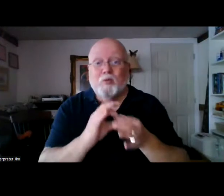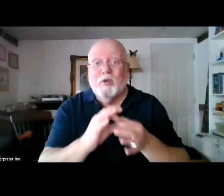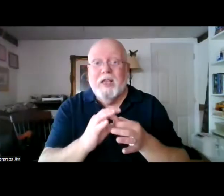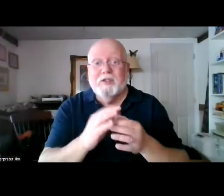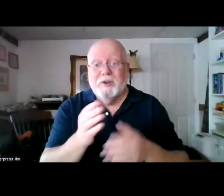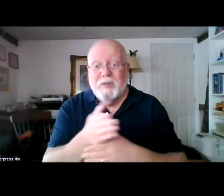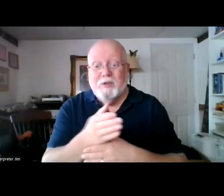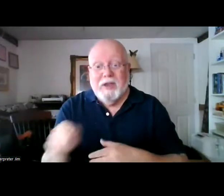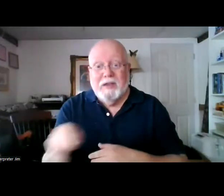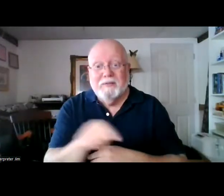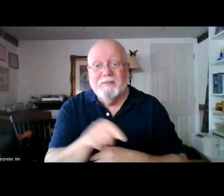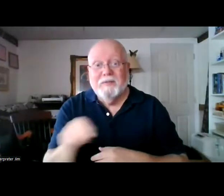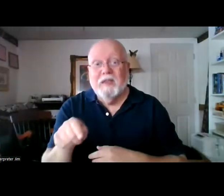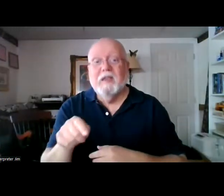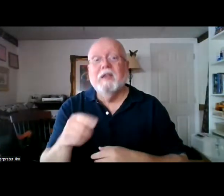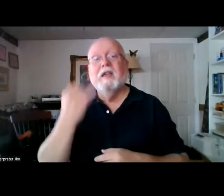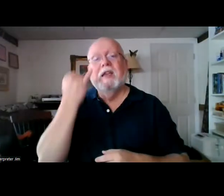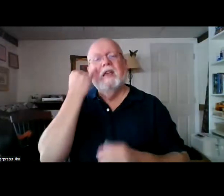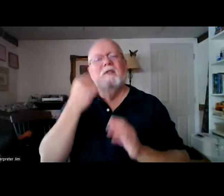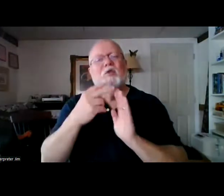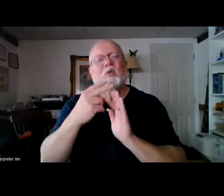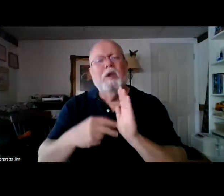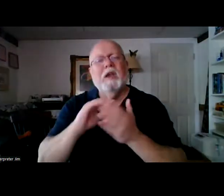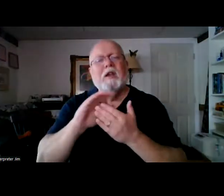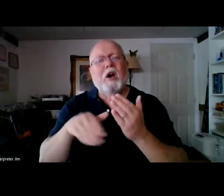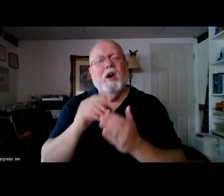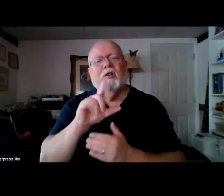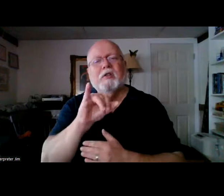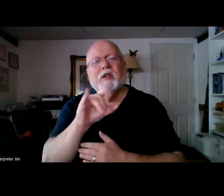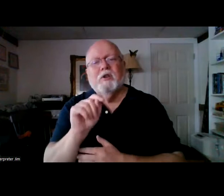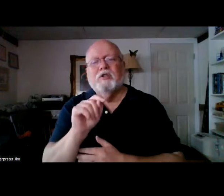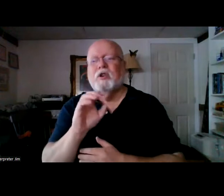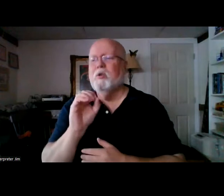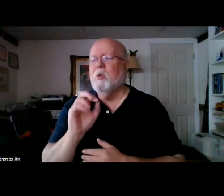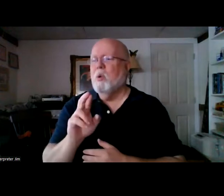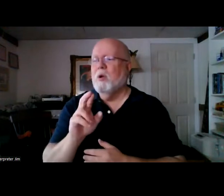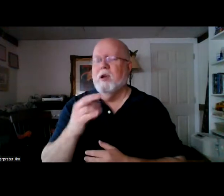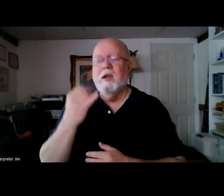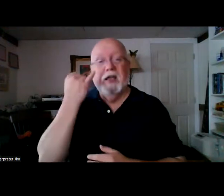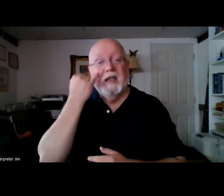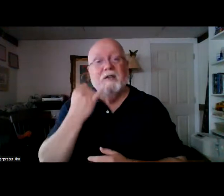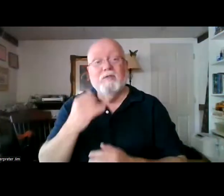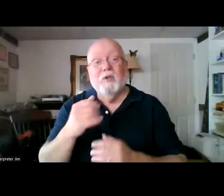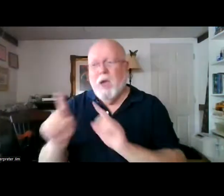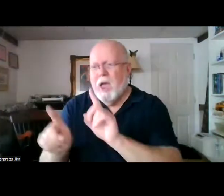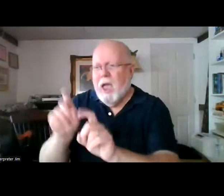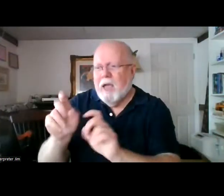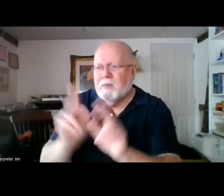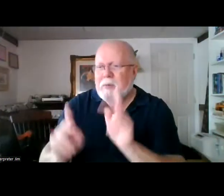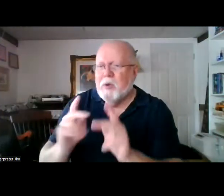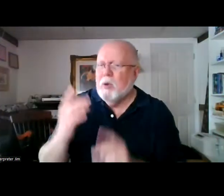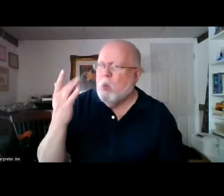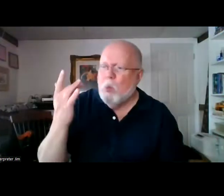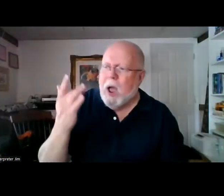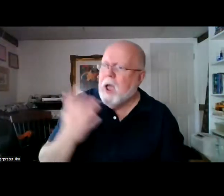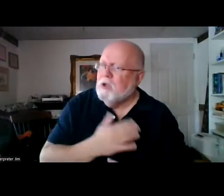When you read the literature, and particularly when you look at when they talk about why people like to gamble, there's certainly that escapism,